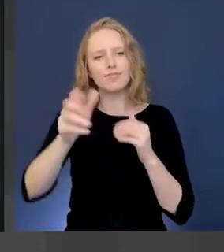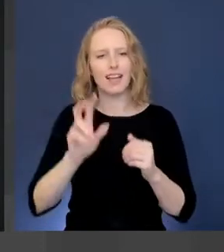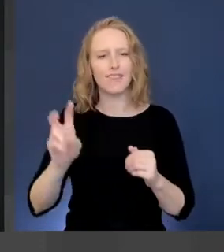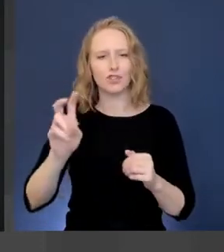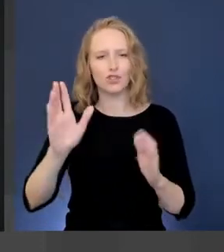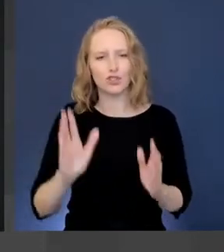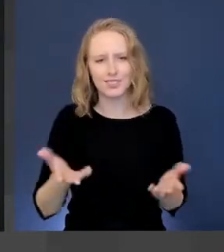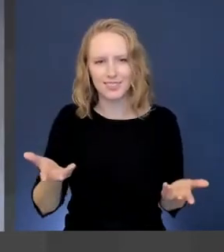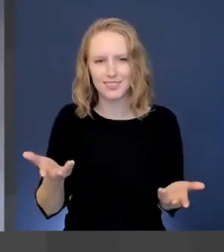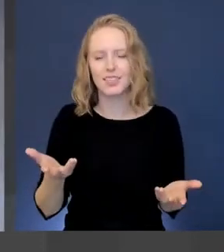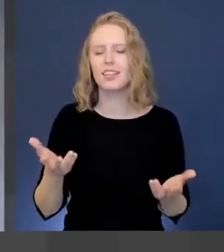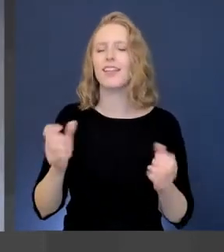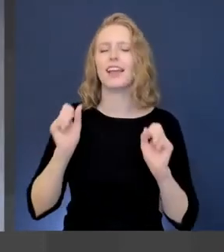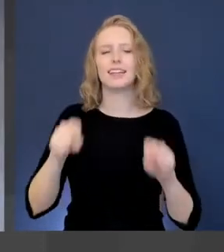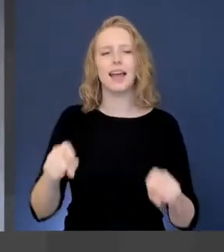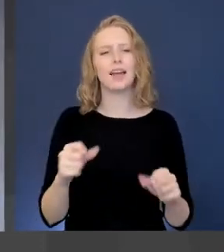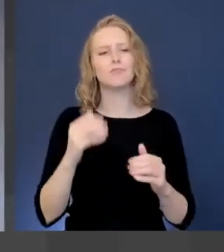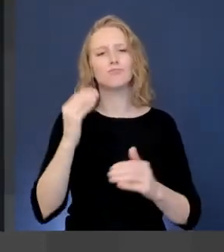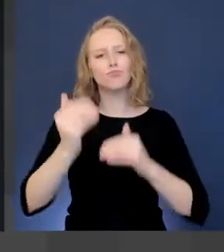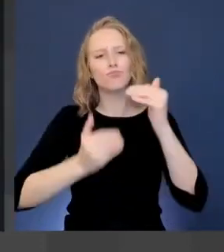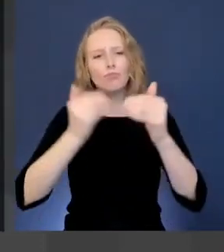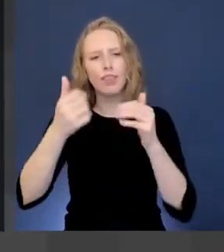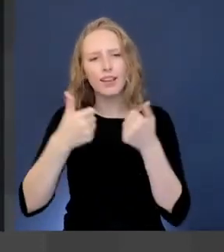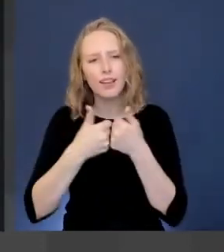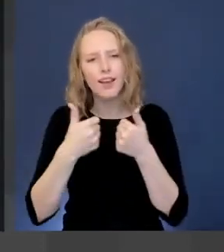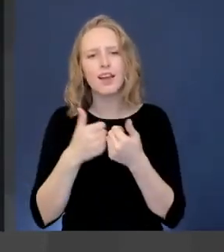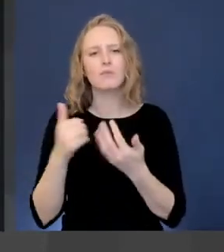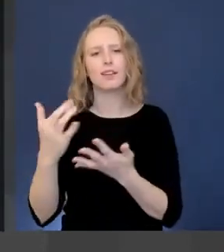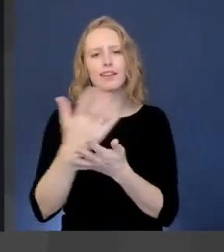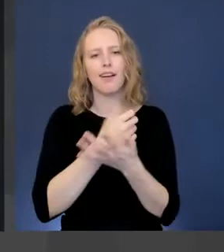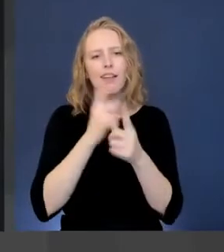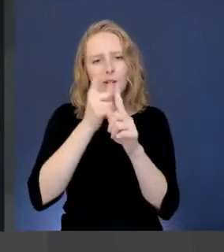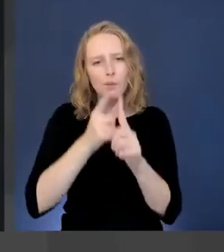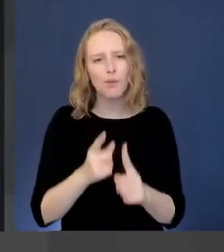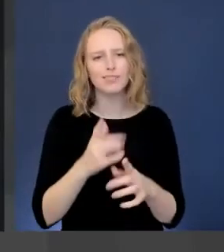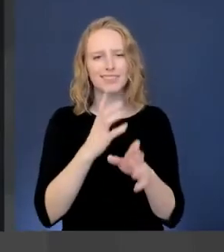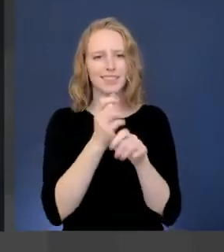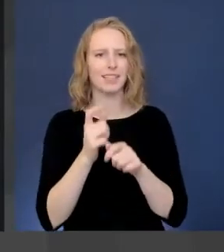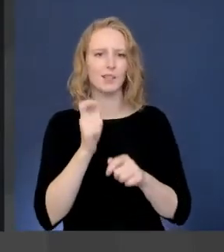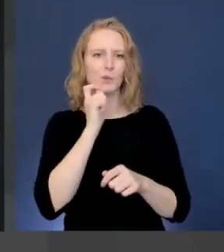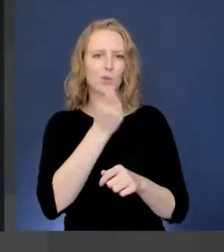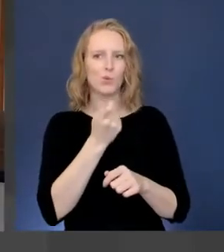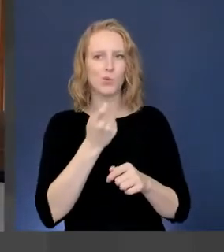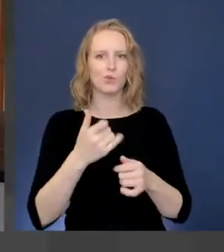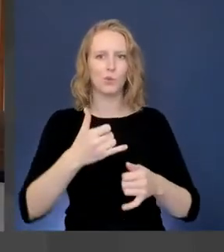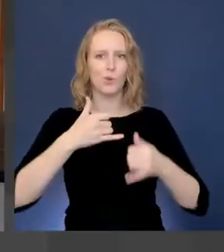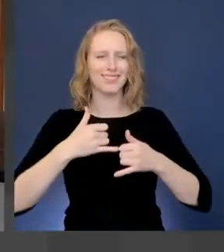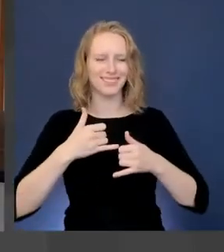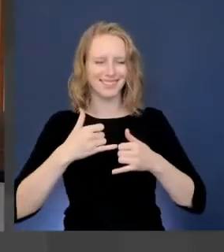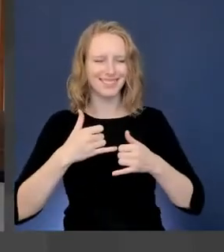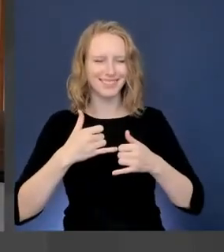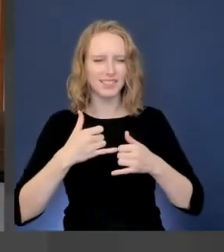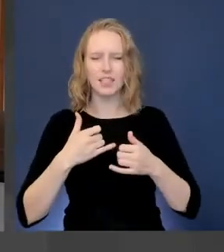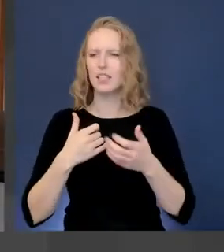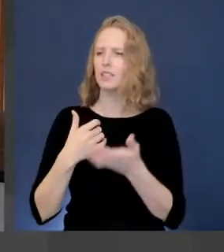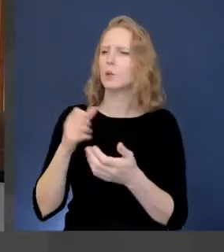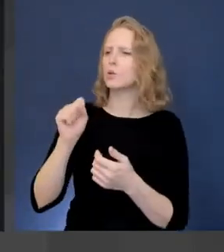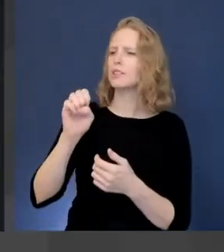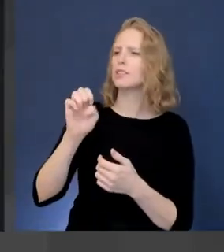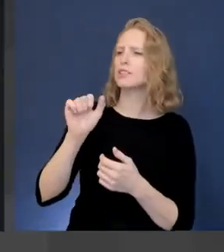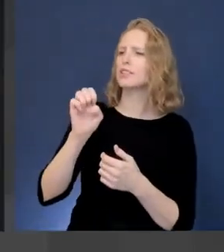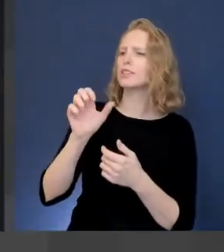in ranks, gather points, and hopefully get cool rewards at the end. That sounds amazing. Yeah. So how long do they last?